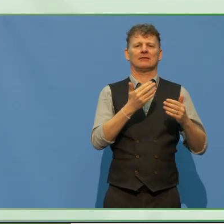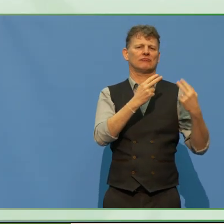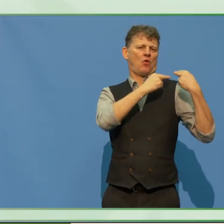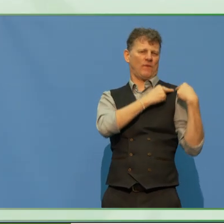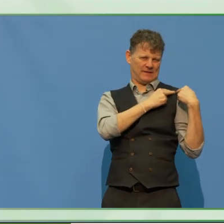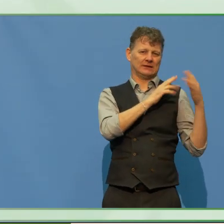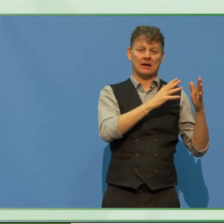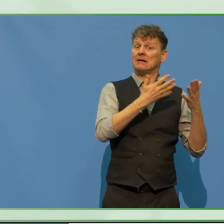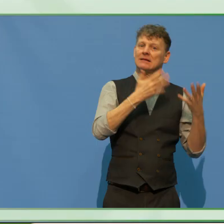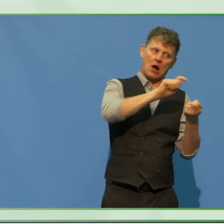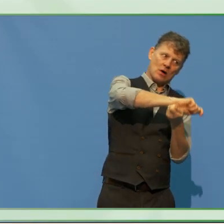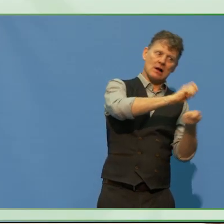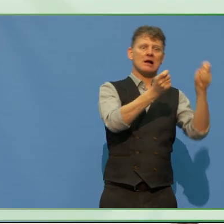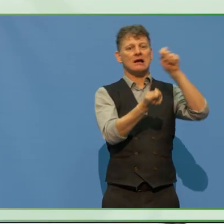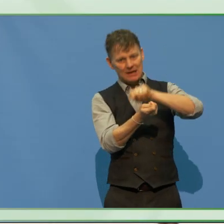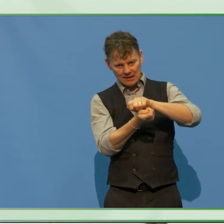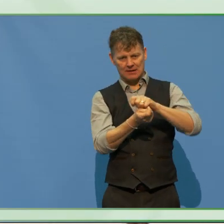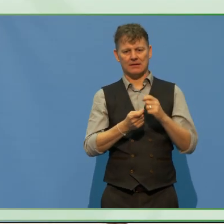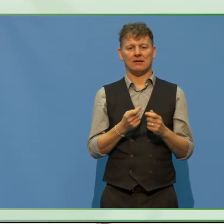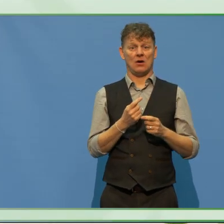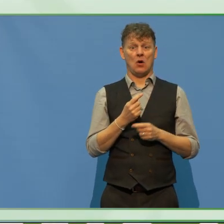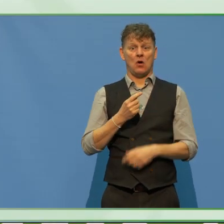which is I am on week 3